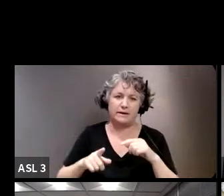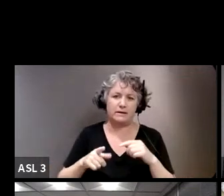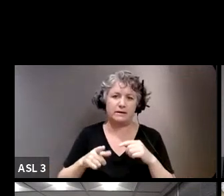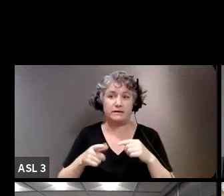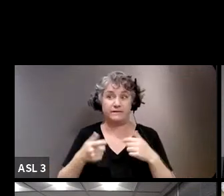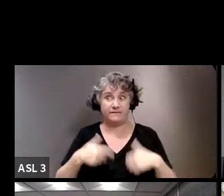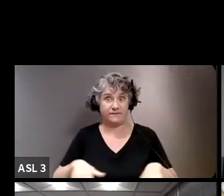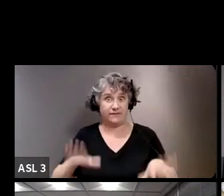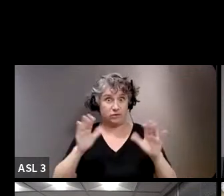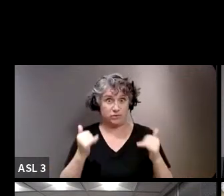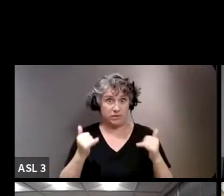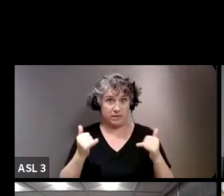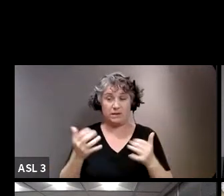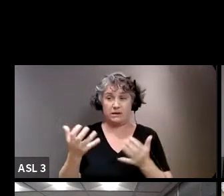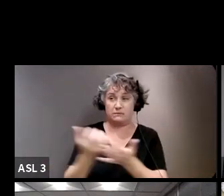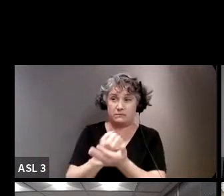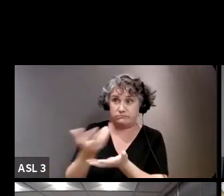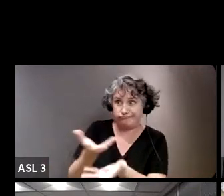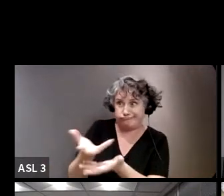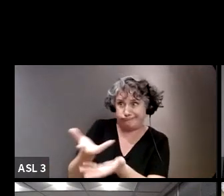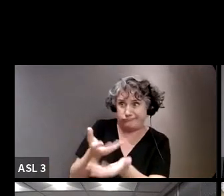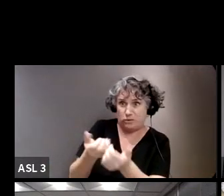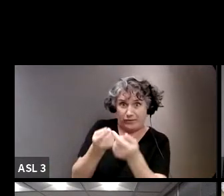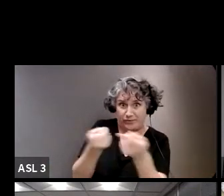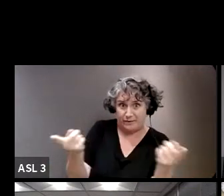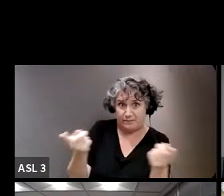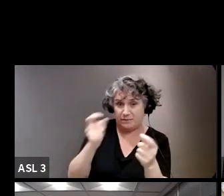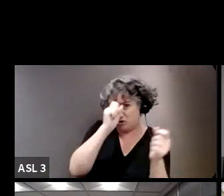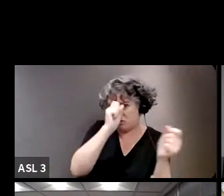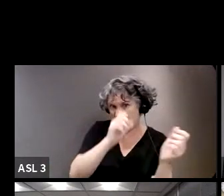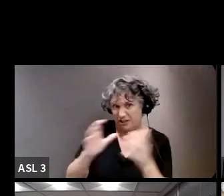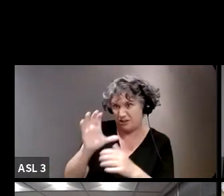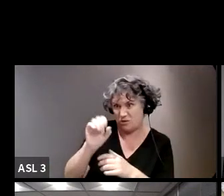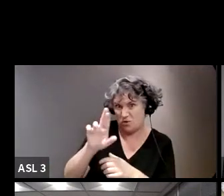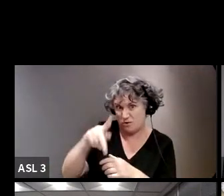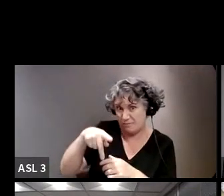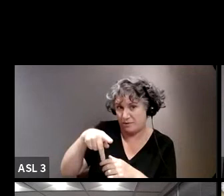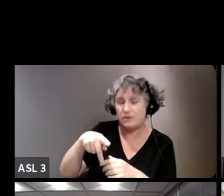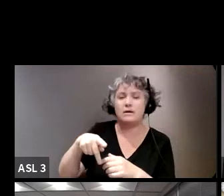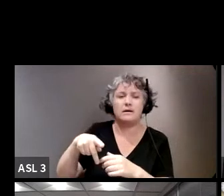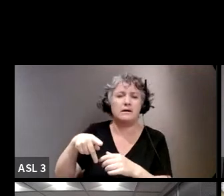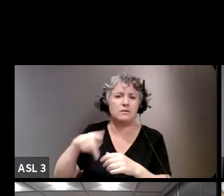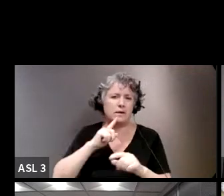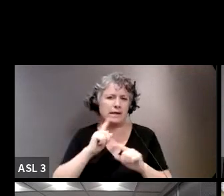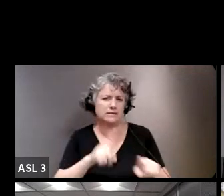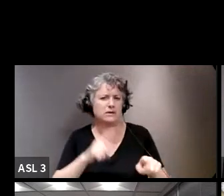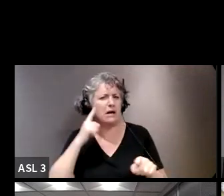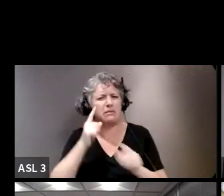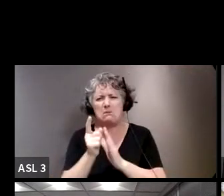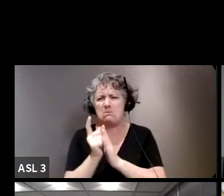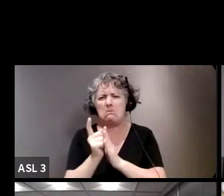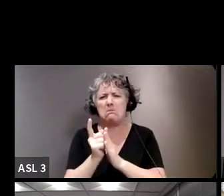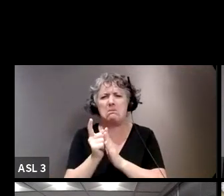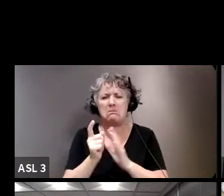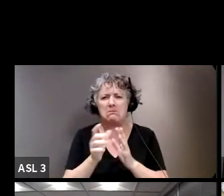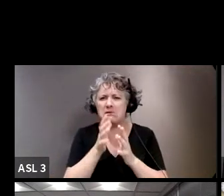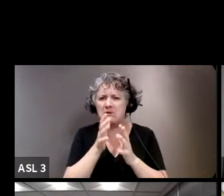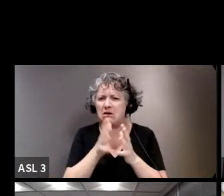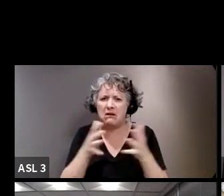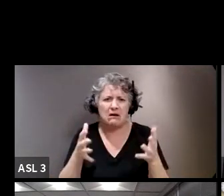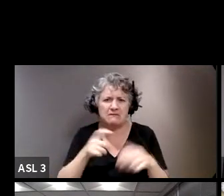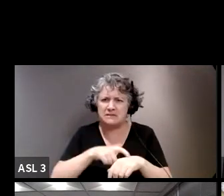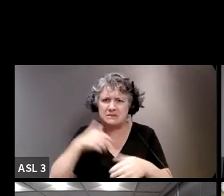we've had a chance to speak with them we'll be able to answer that question i i would think fairly quickly given that we don't have a lot of